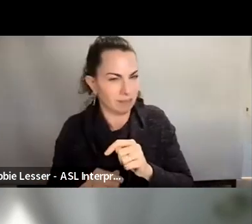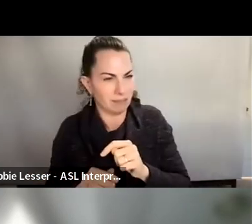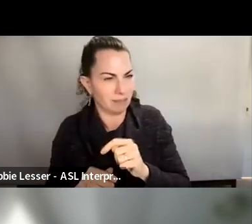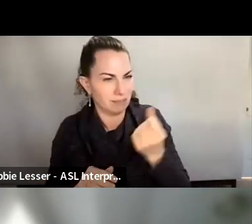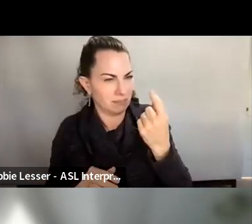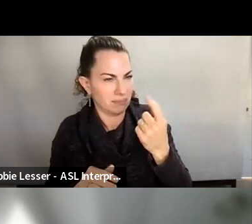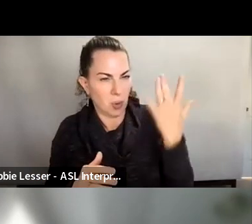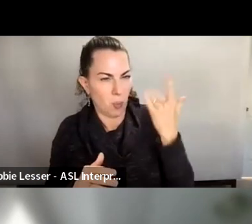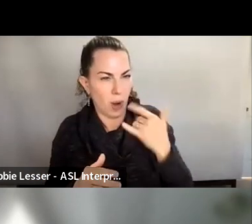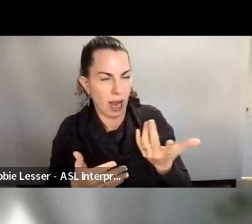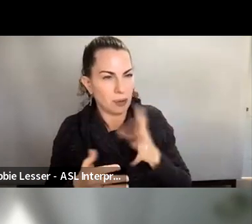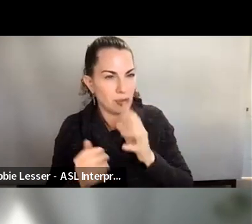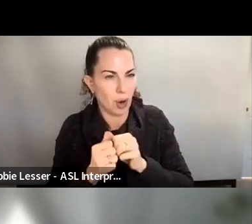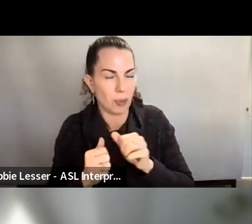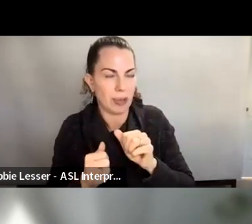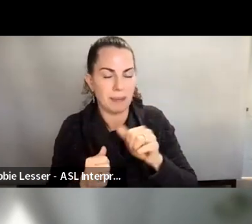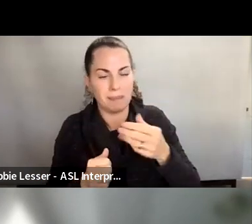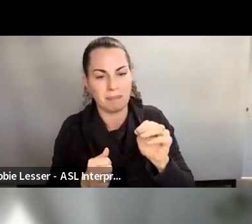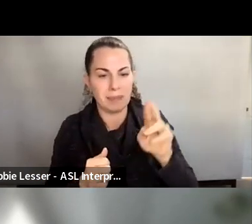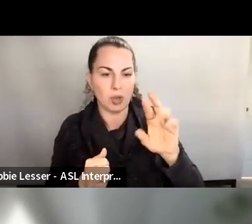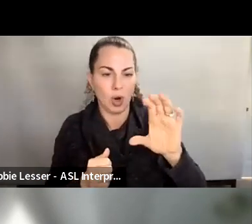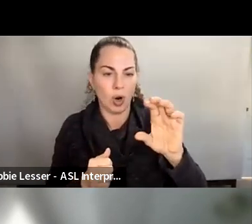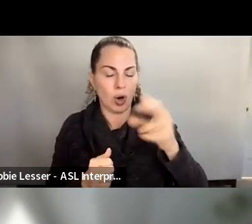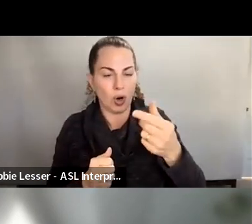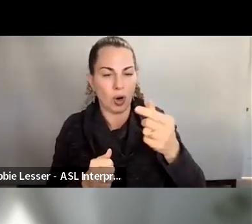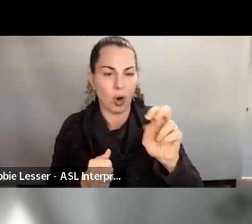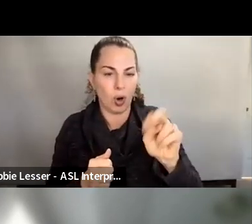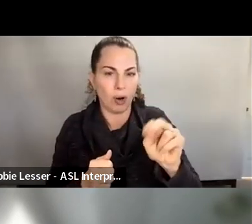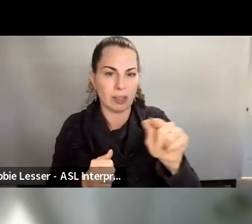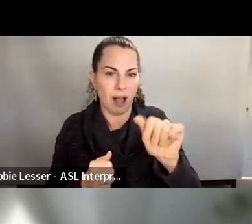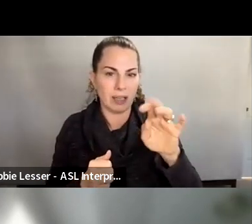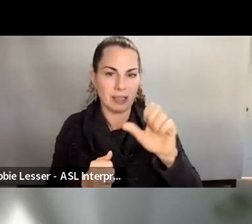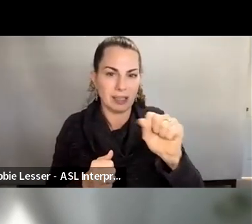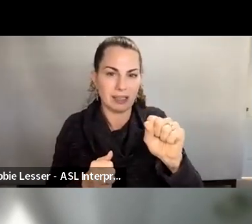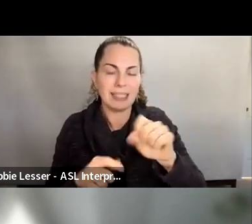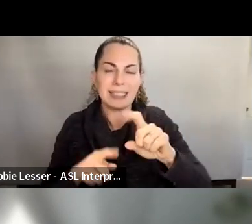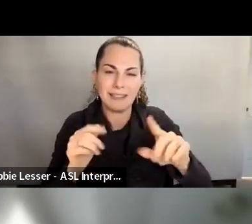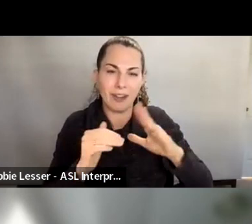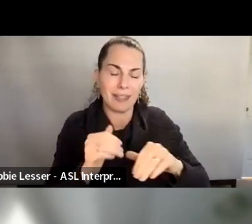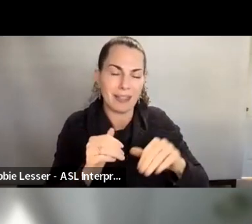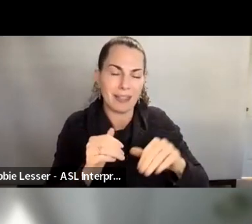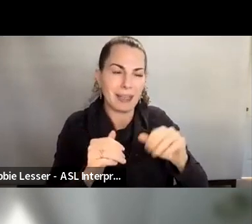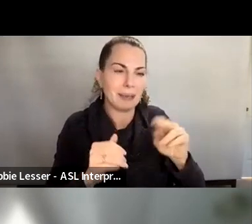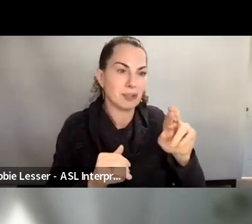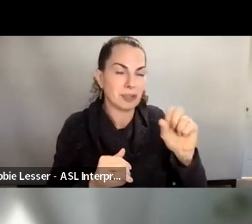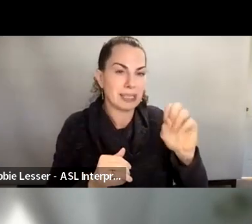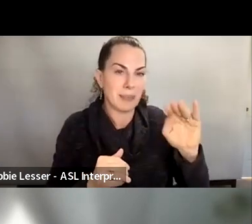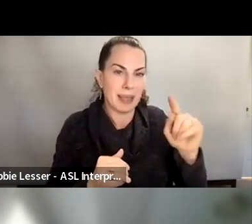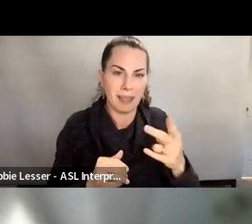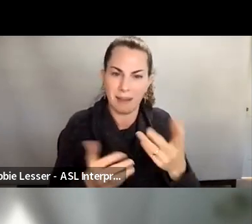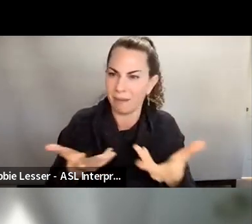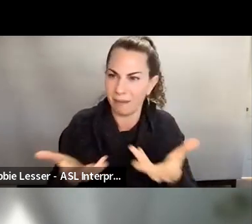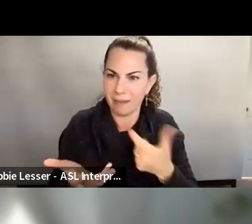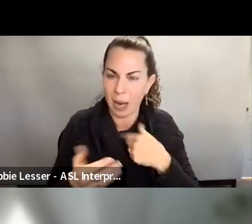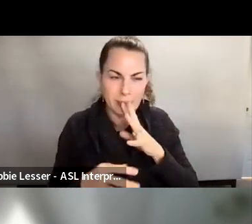any different than you would treat Mr. Smith? When you actually tell him who you are and that you're going to be caring for him for the next 8 hours, et cetera. I